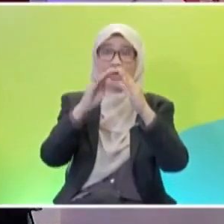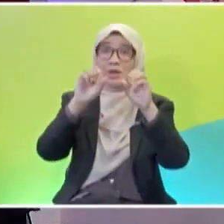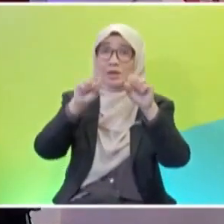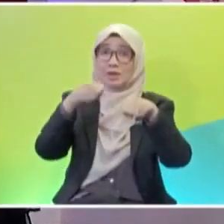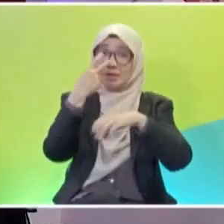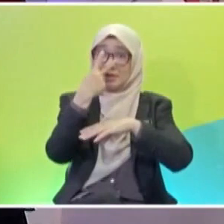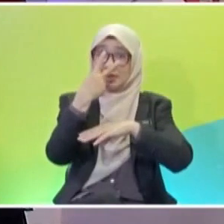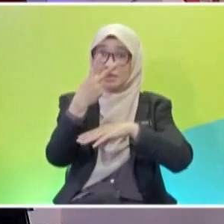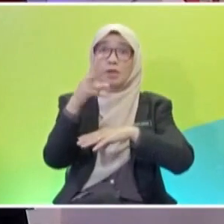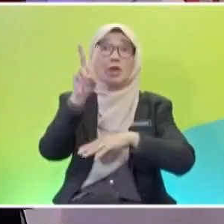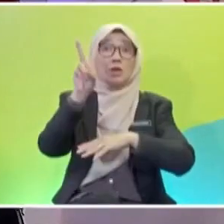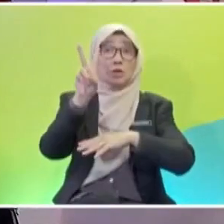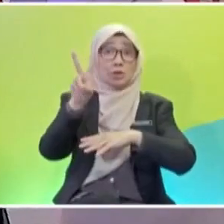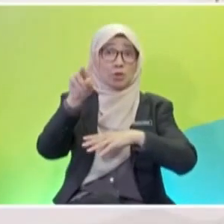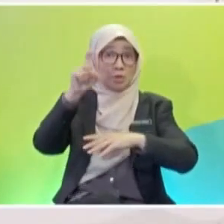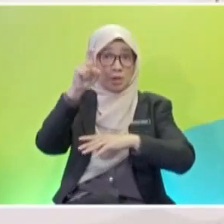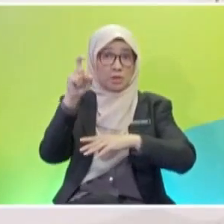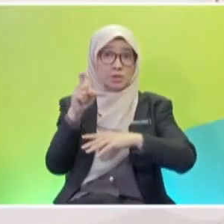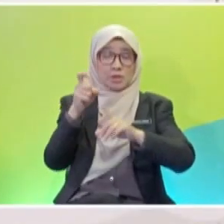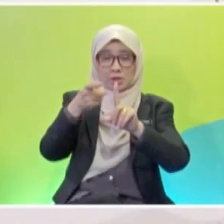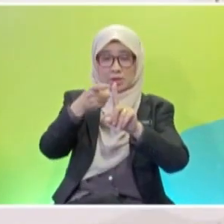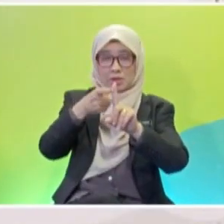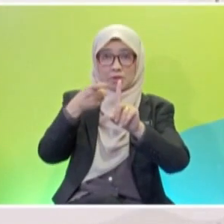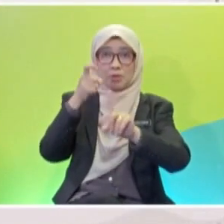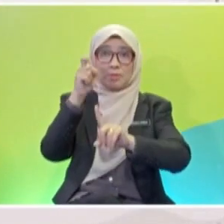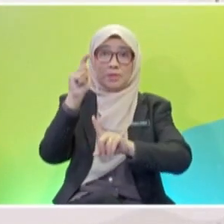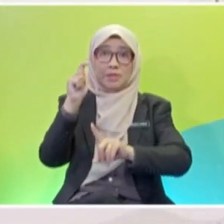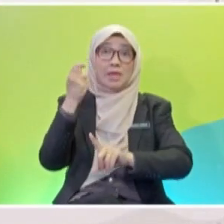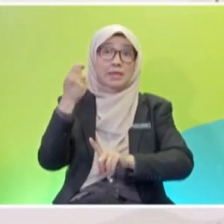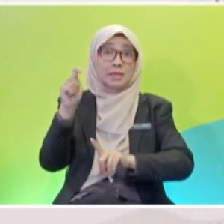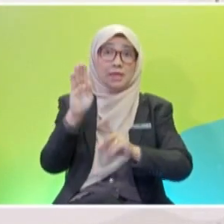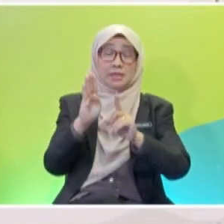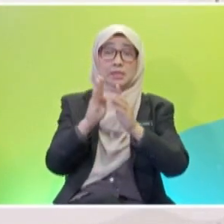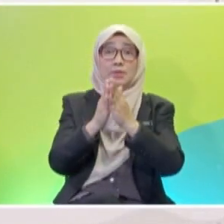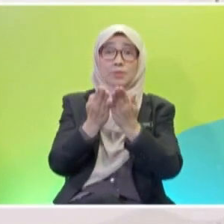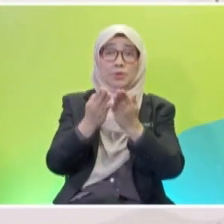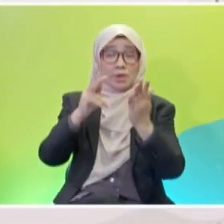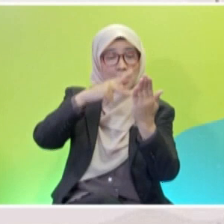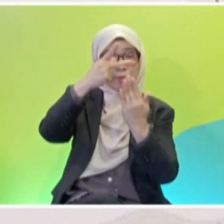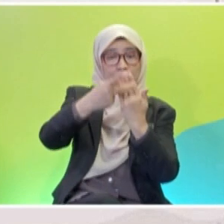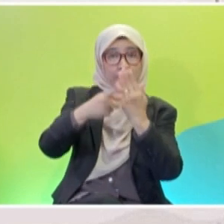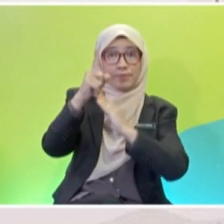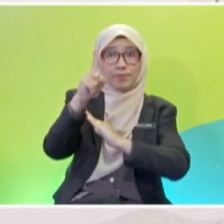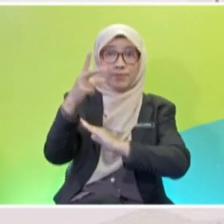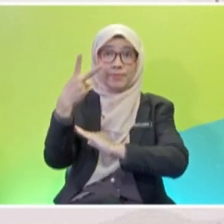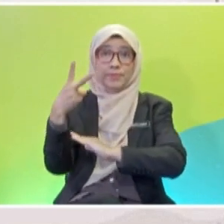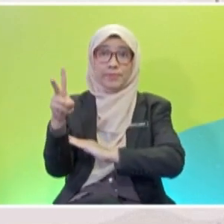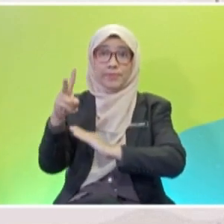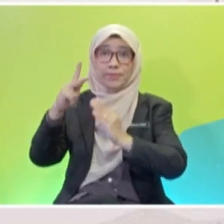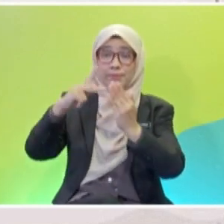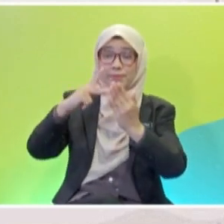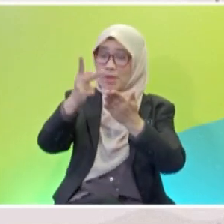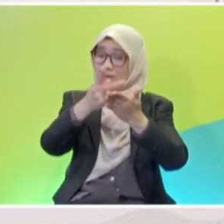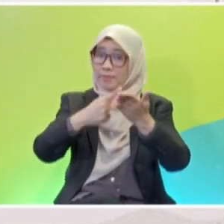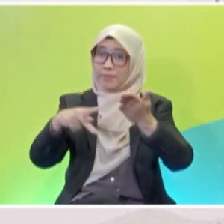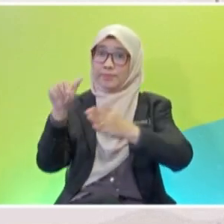screen now are two questions that is from the textbook on page 112, part A. So we're going to